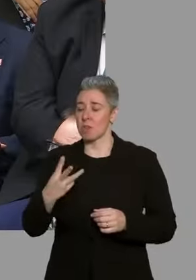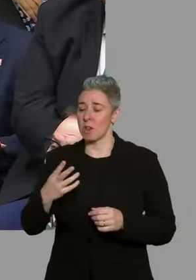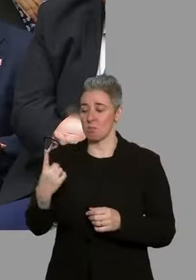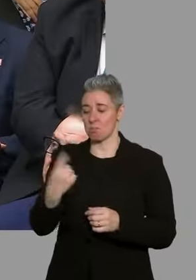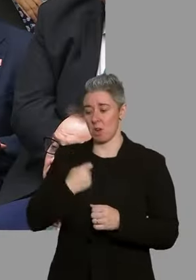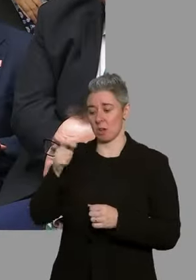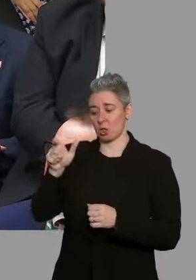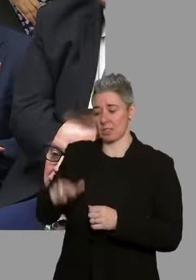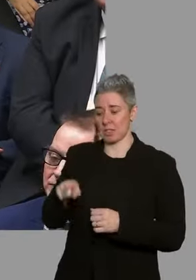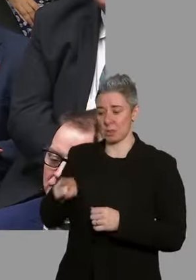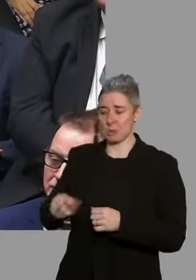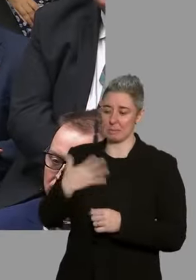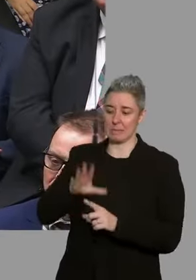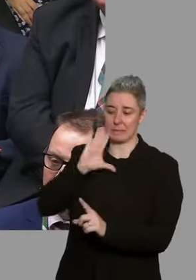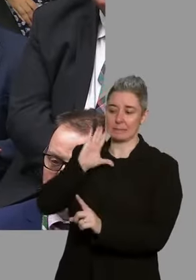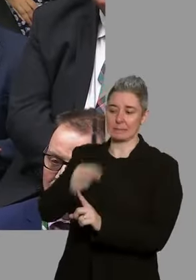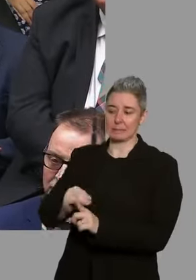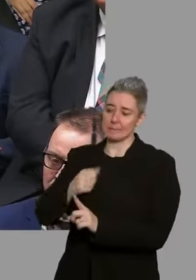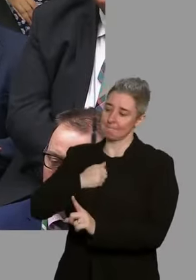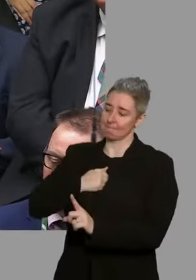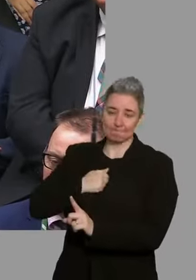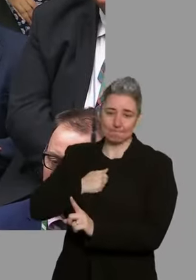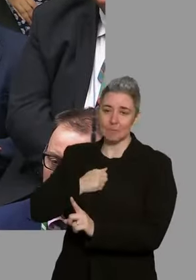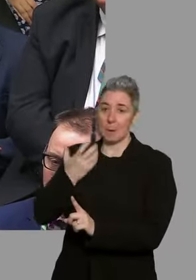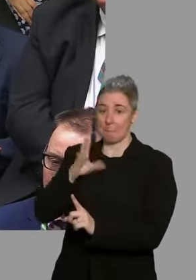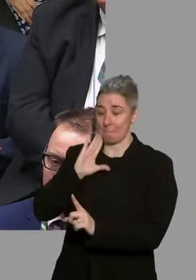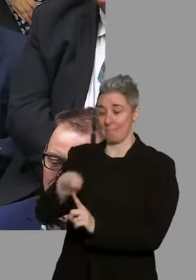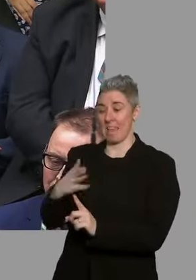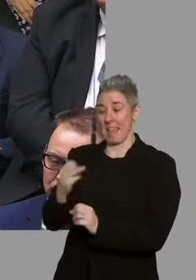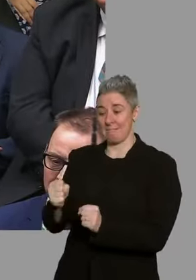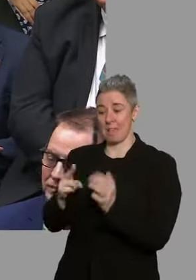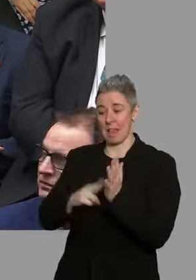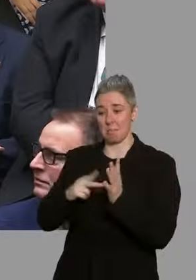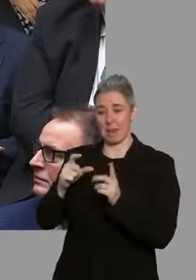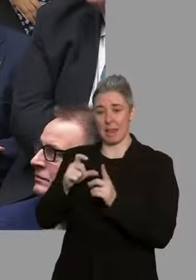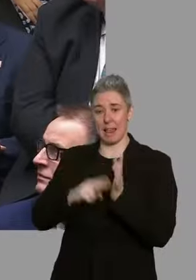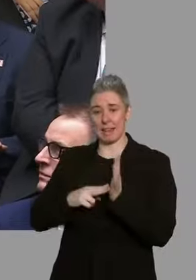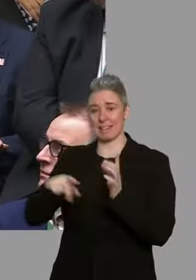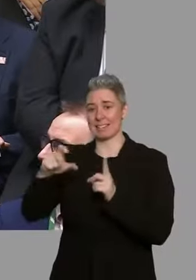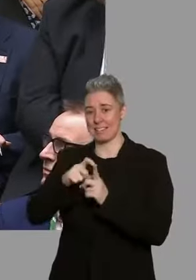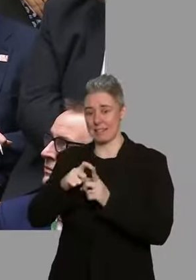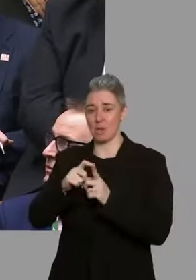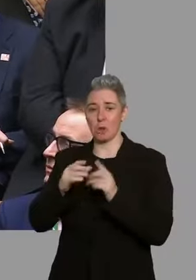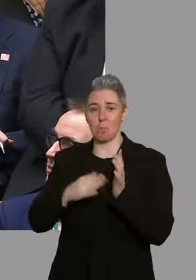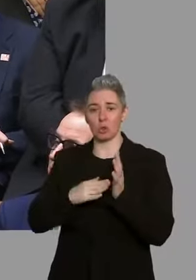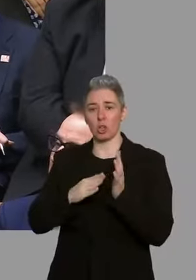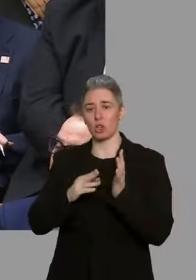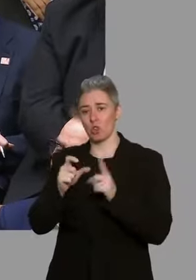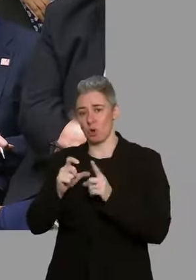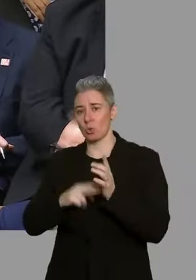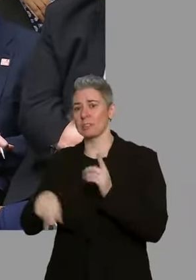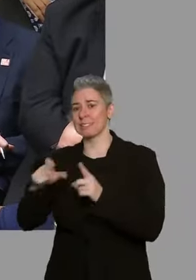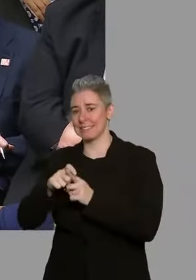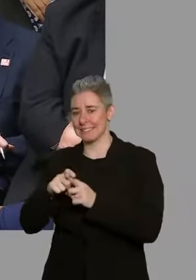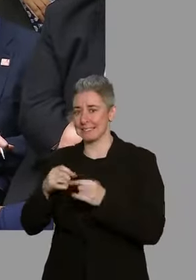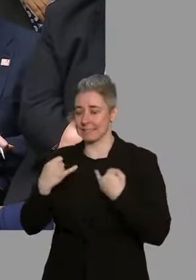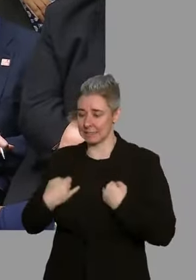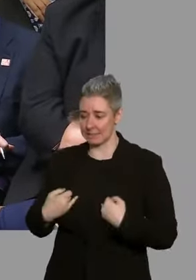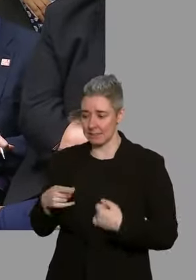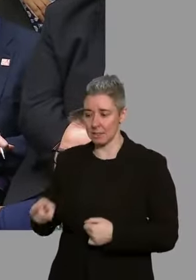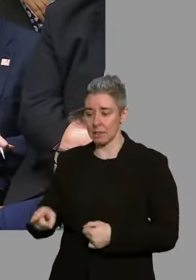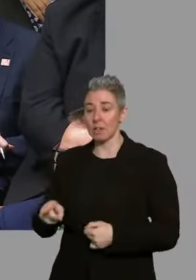and is doing incredible work to raise awareness of the condition. Mark is in the gallery today and will speak to MPs